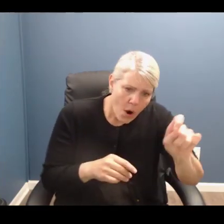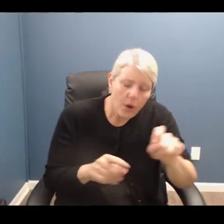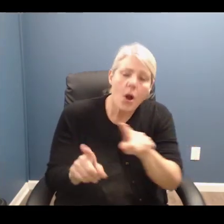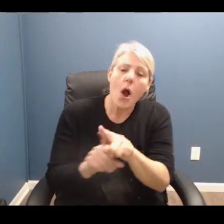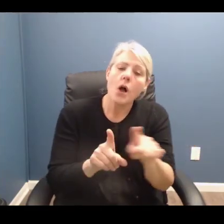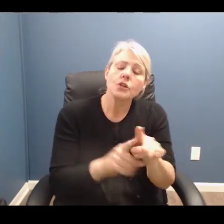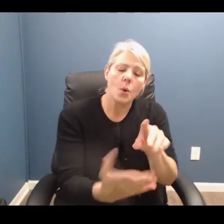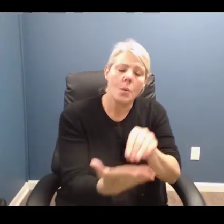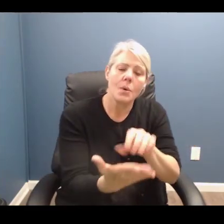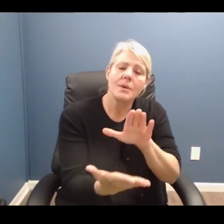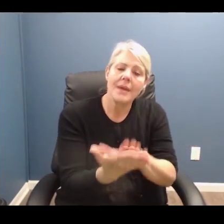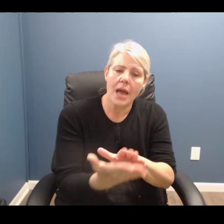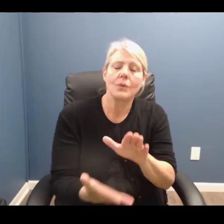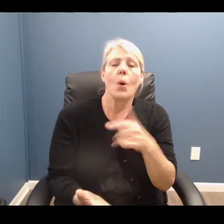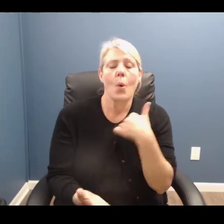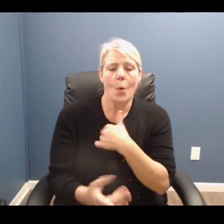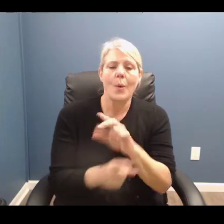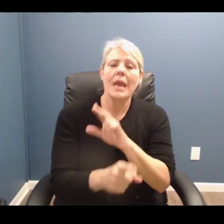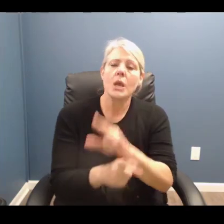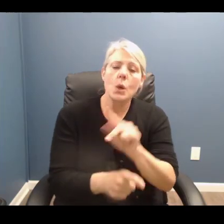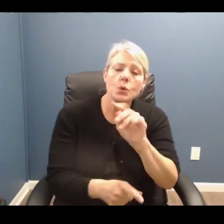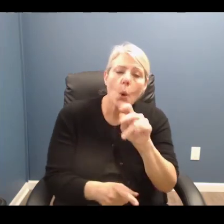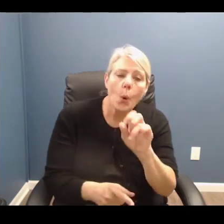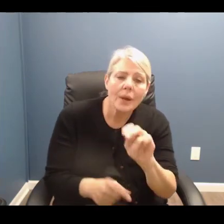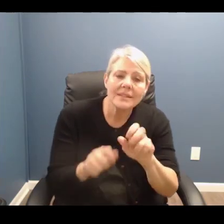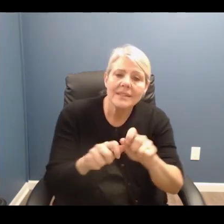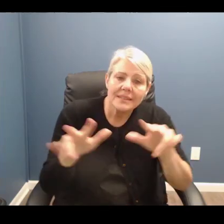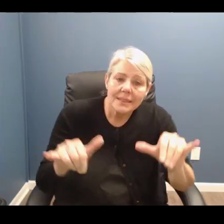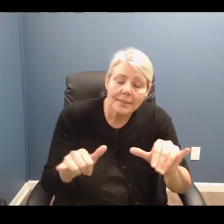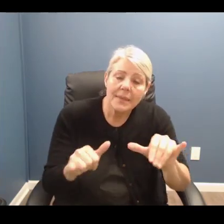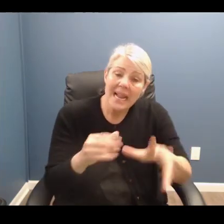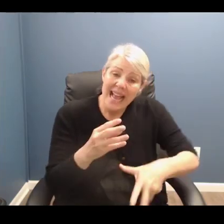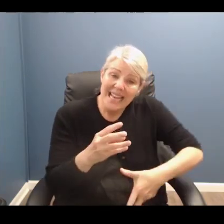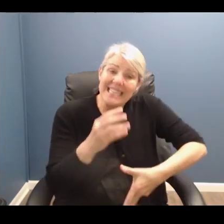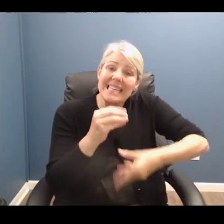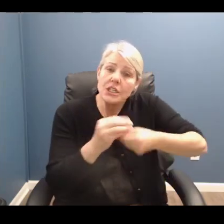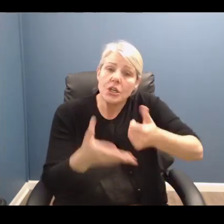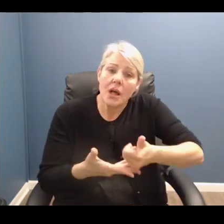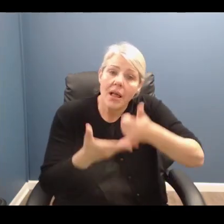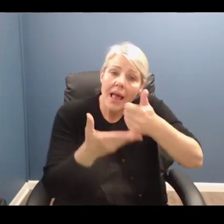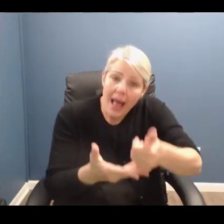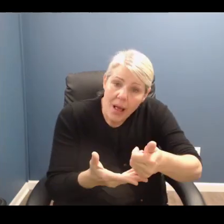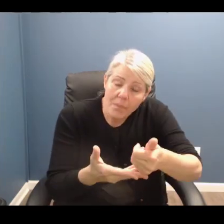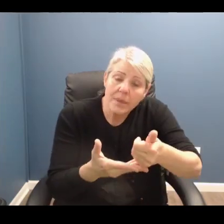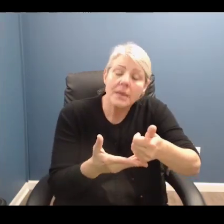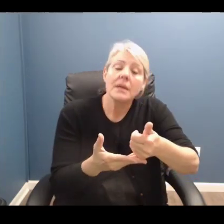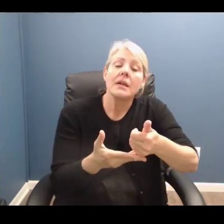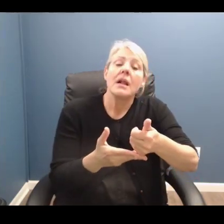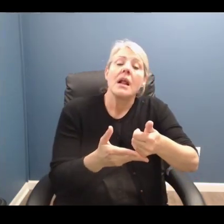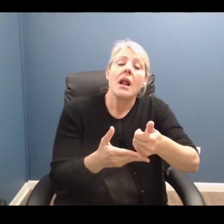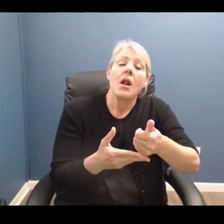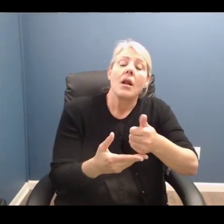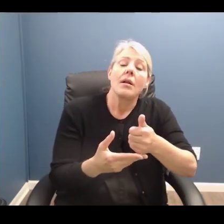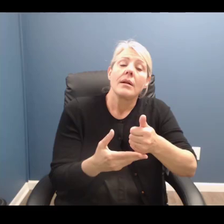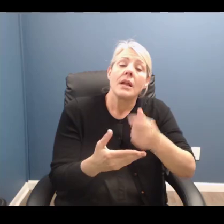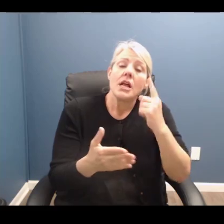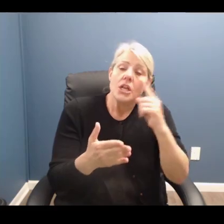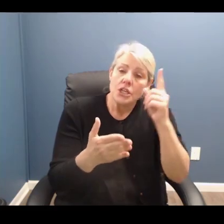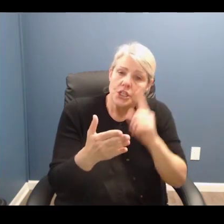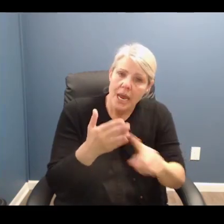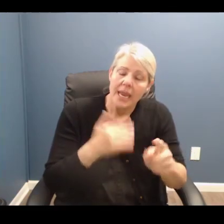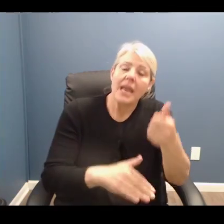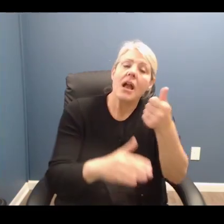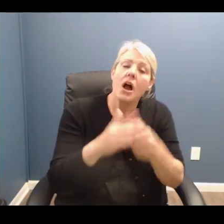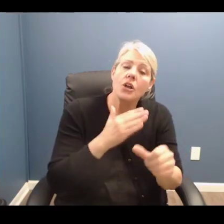the token system documented. Additional guidance is available in the Myths and Facts Surrounding Assistive Technology Devices